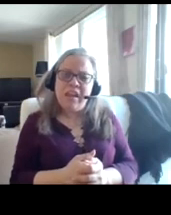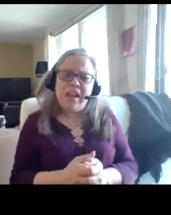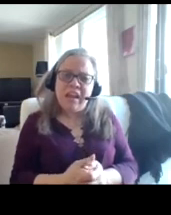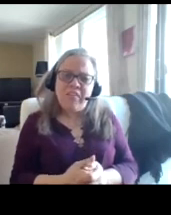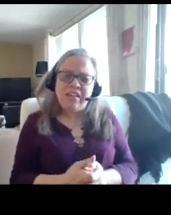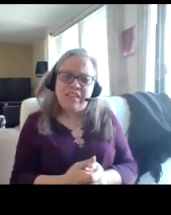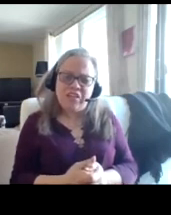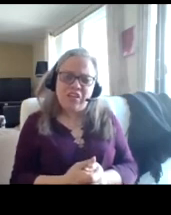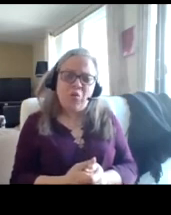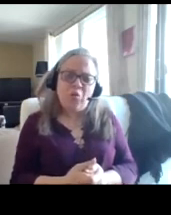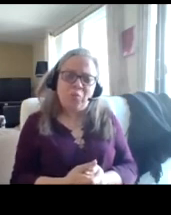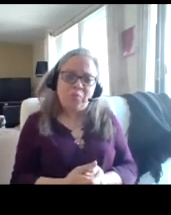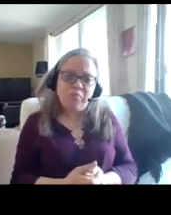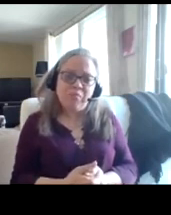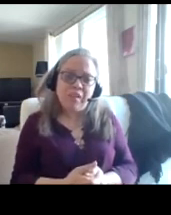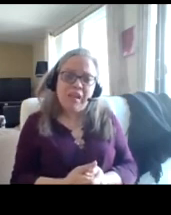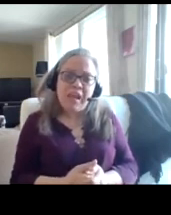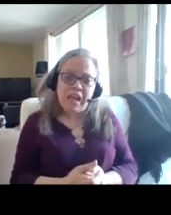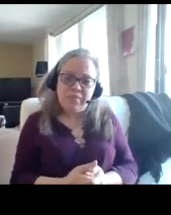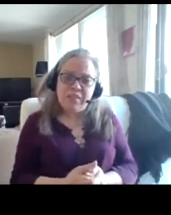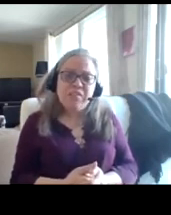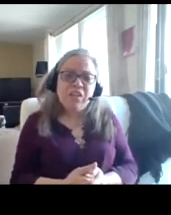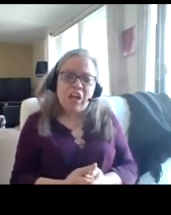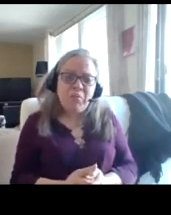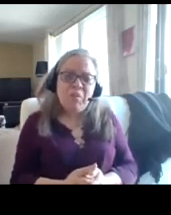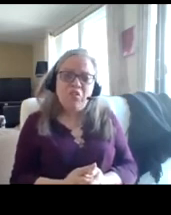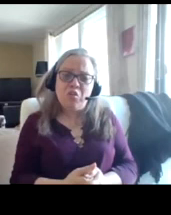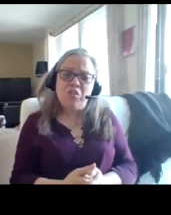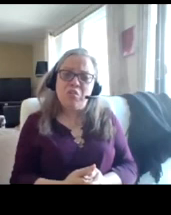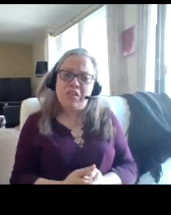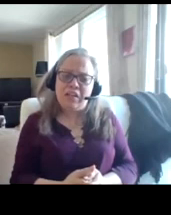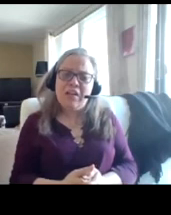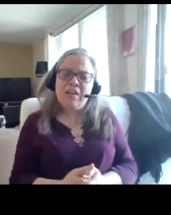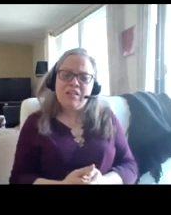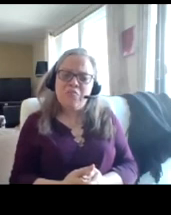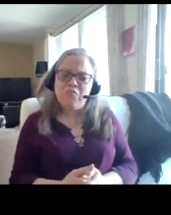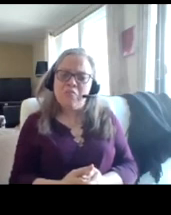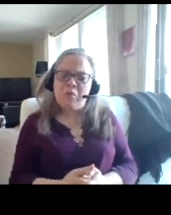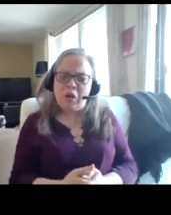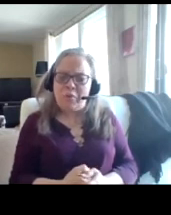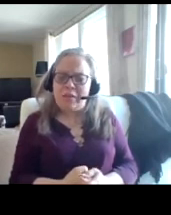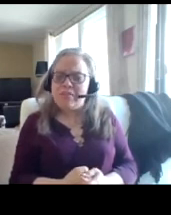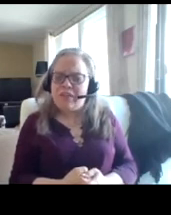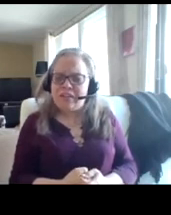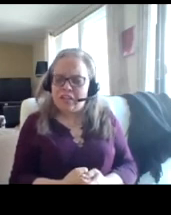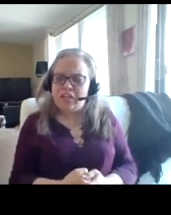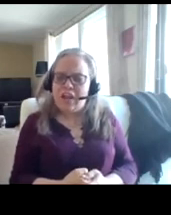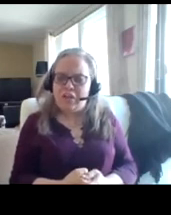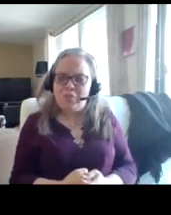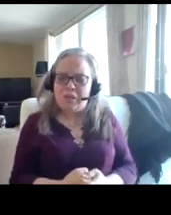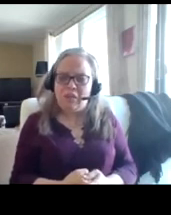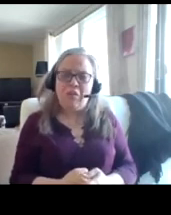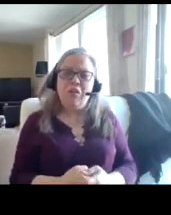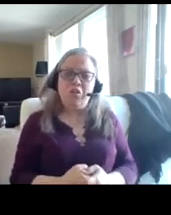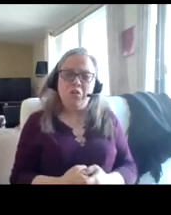Can I get a vaccination at home? At this time, due to the requirements of the vaccination having